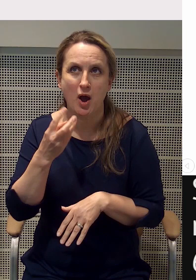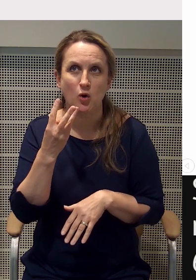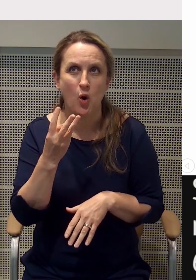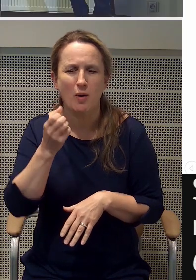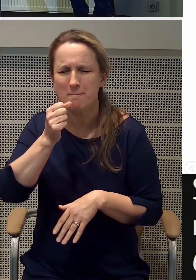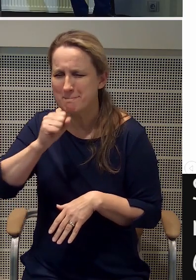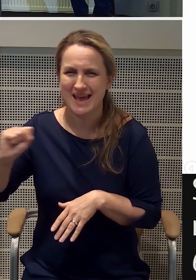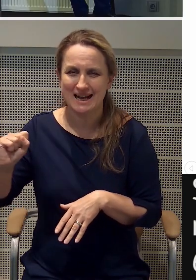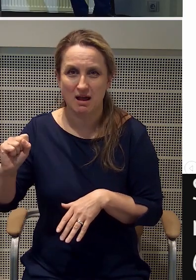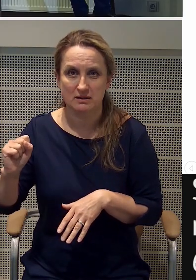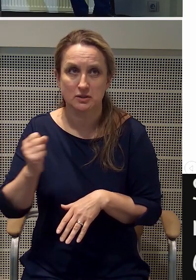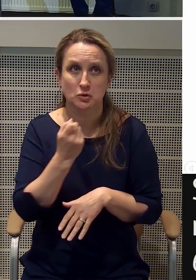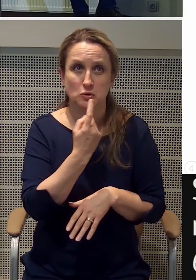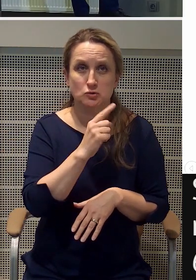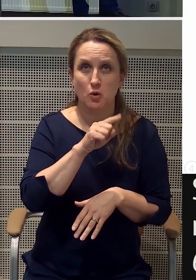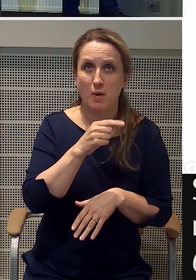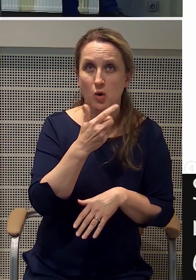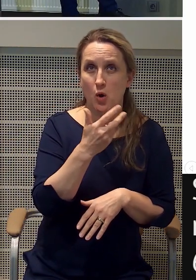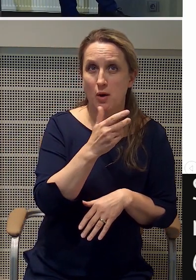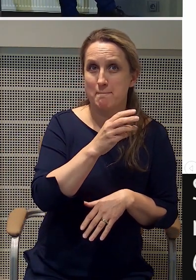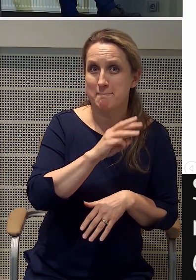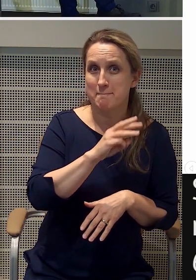when I started,